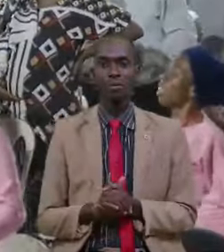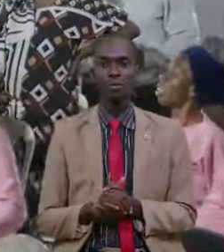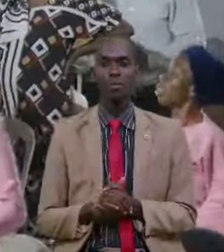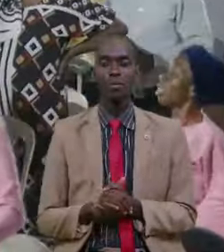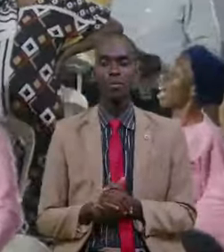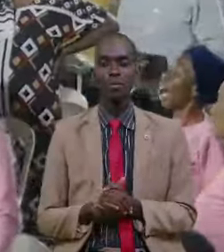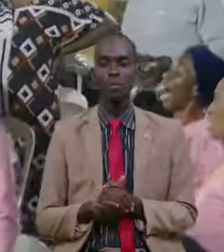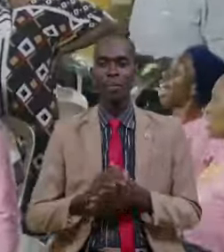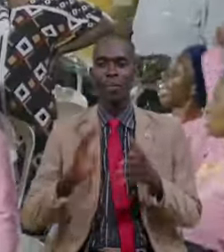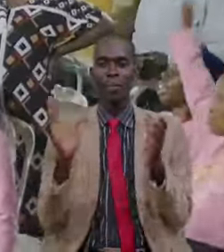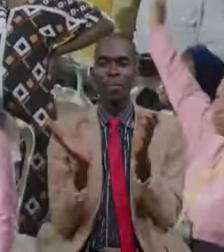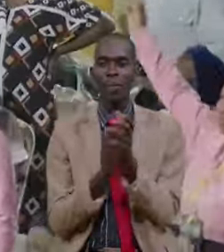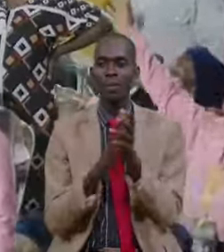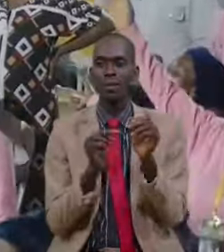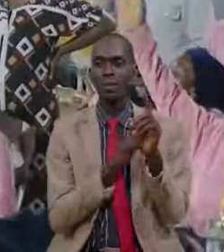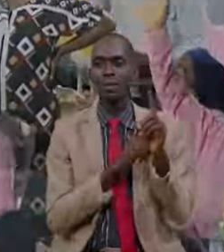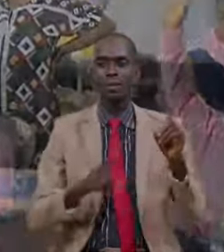Praise the Lord.